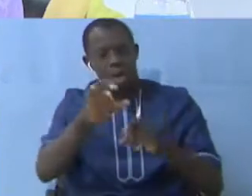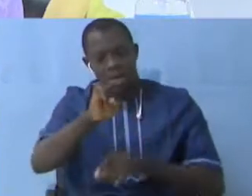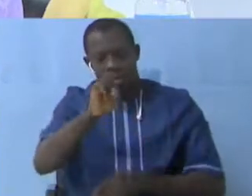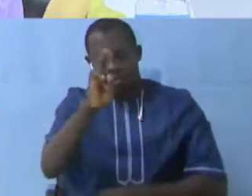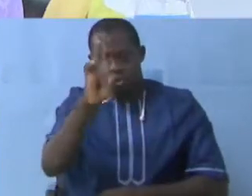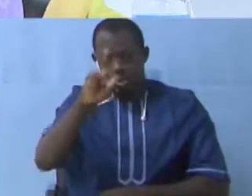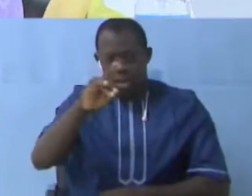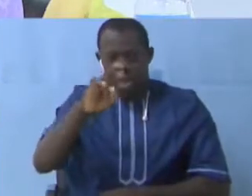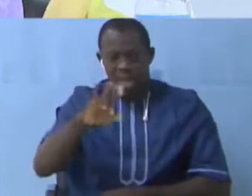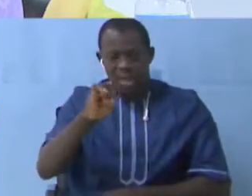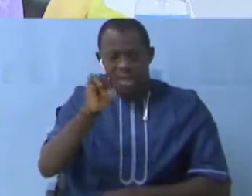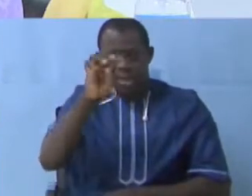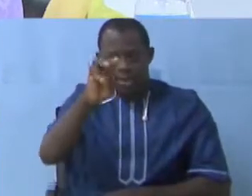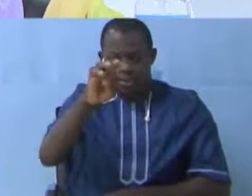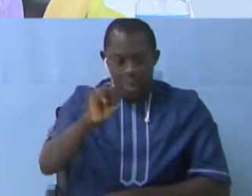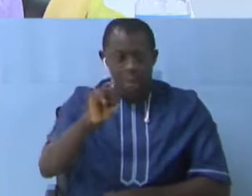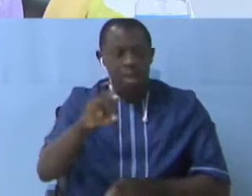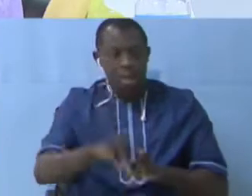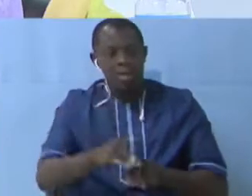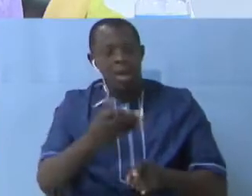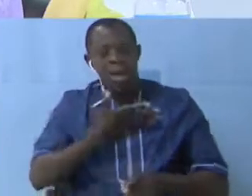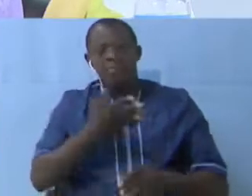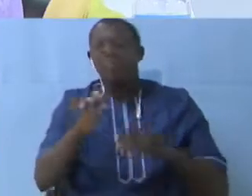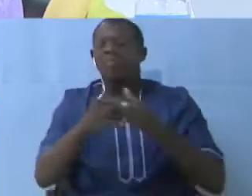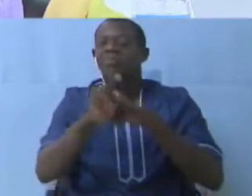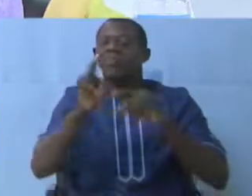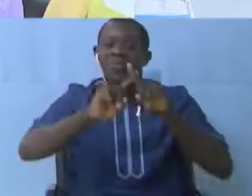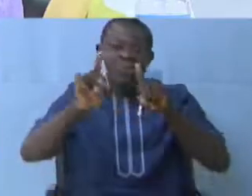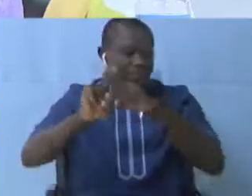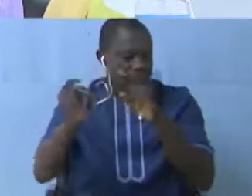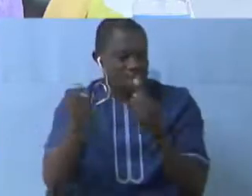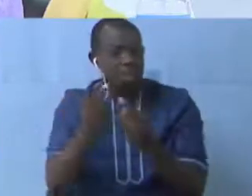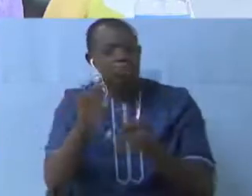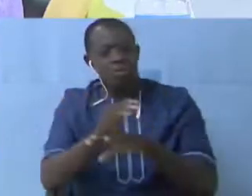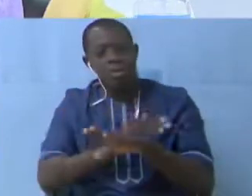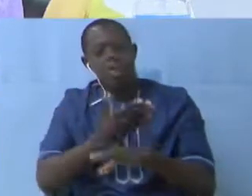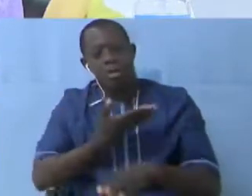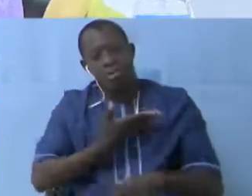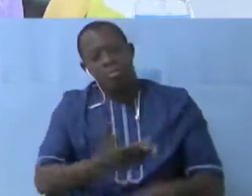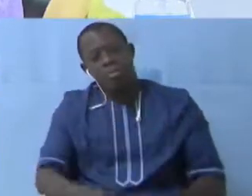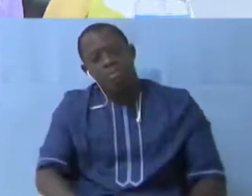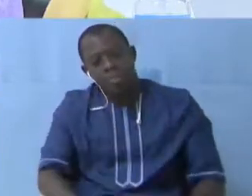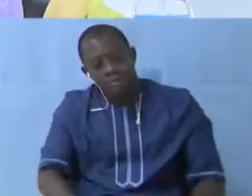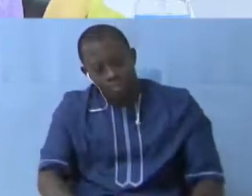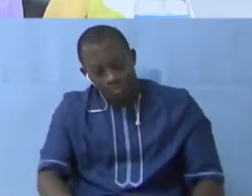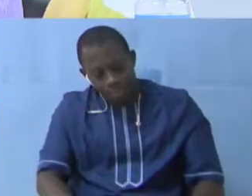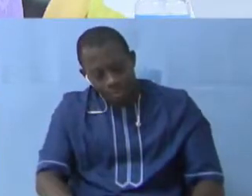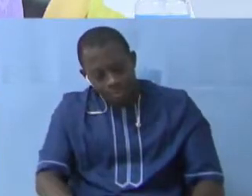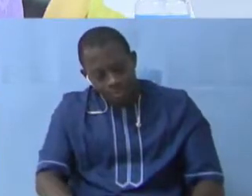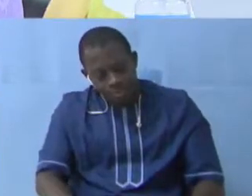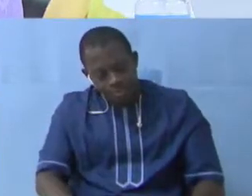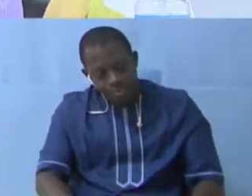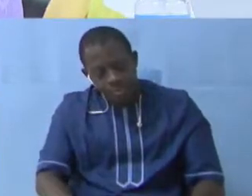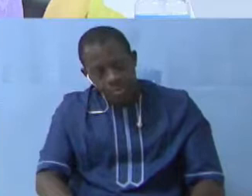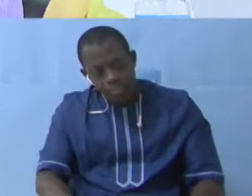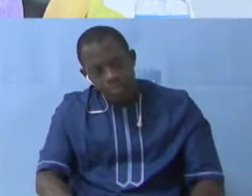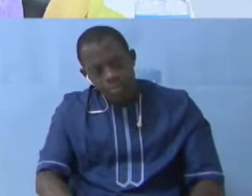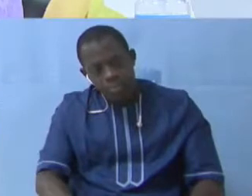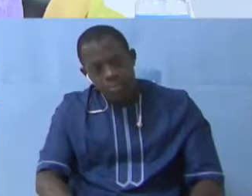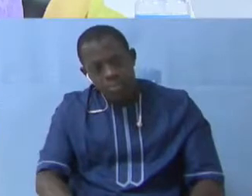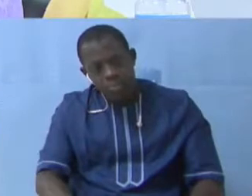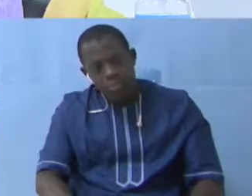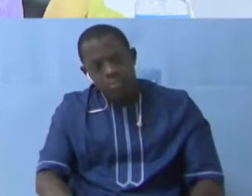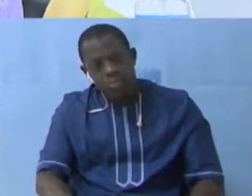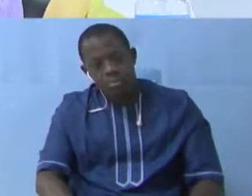And that was quite interesting. Amon na yelef itamen pour yóbbu mbiram ci